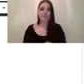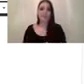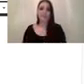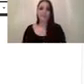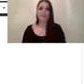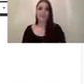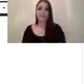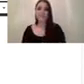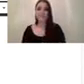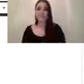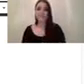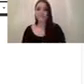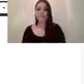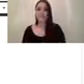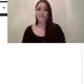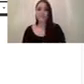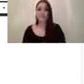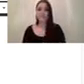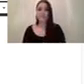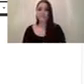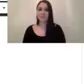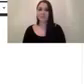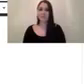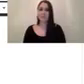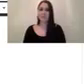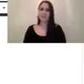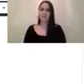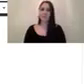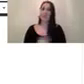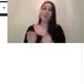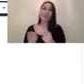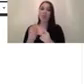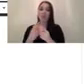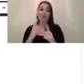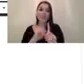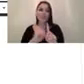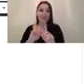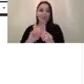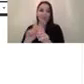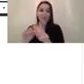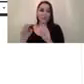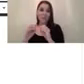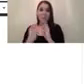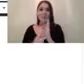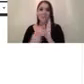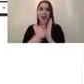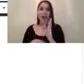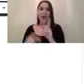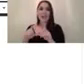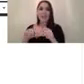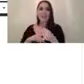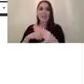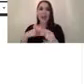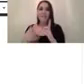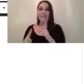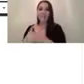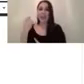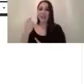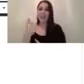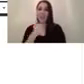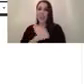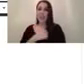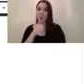On Semiconductor and other brands. And I find it really useful because you can